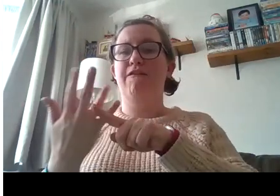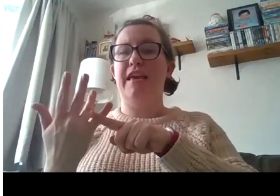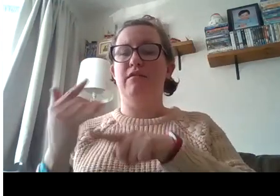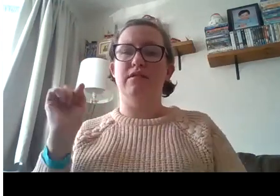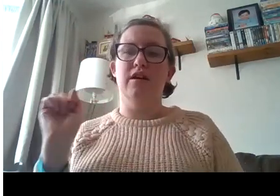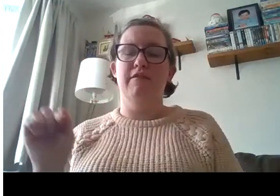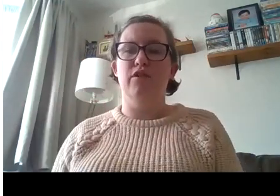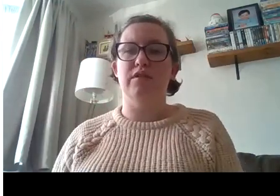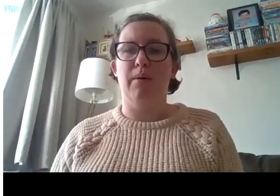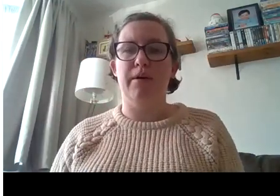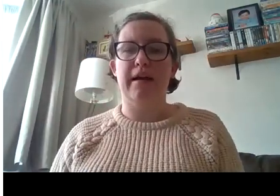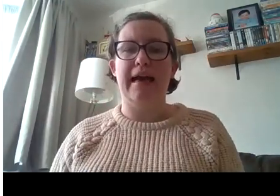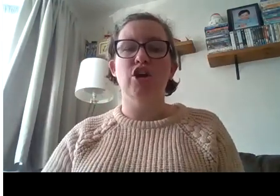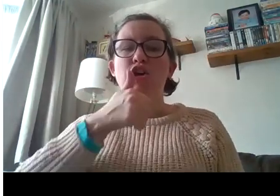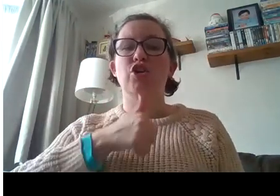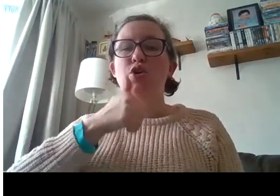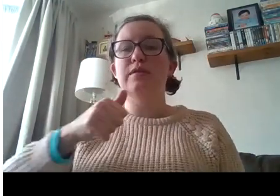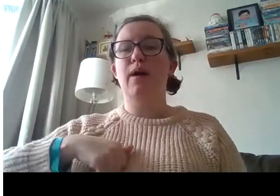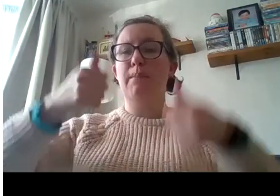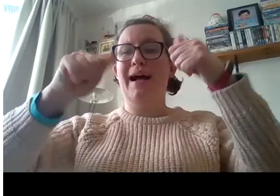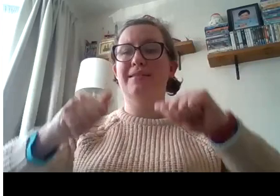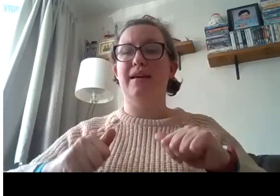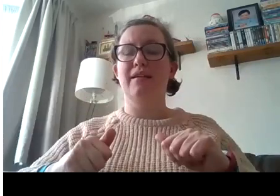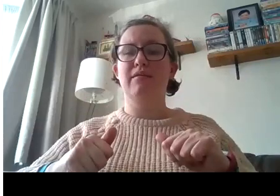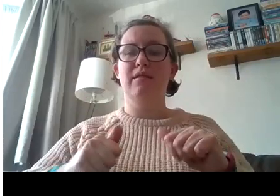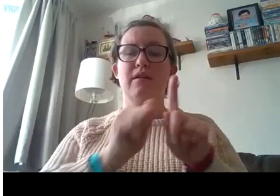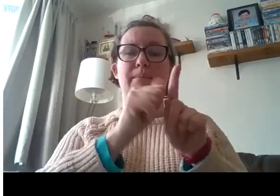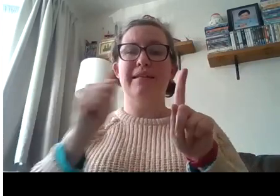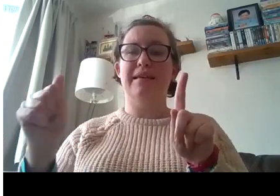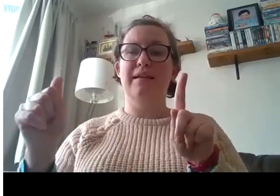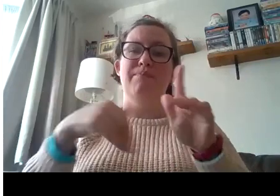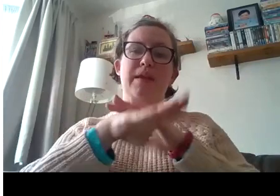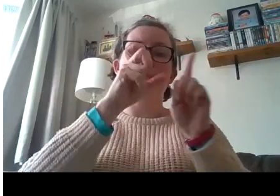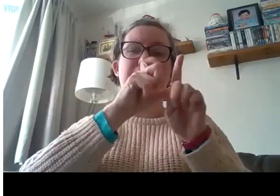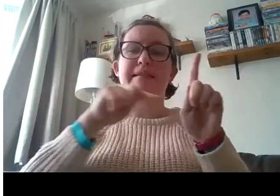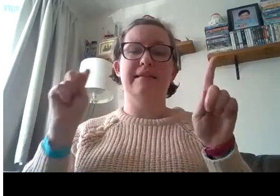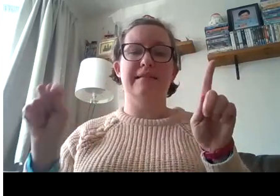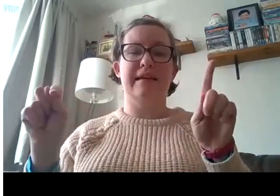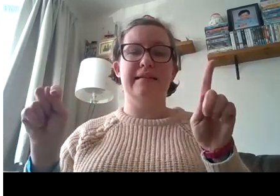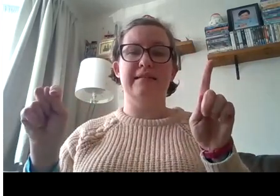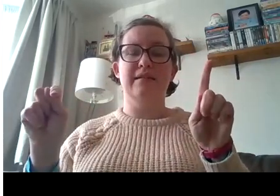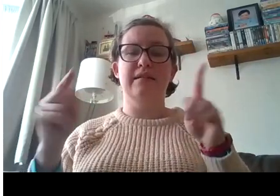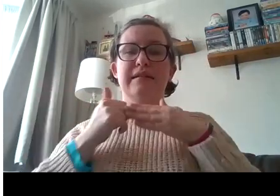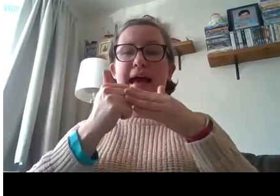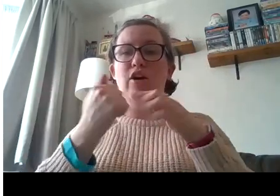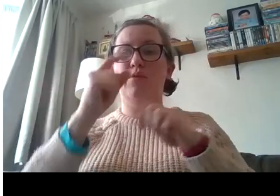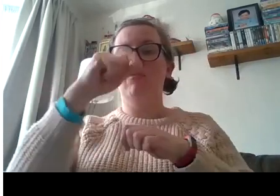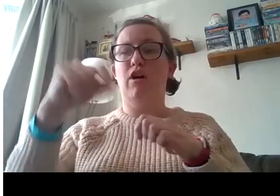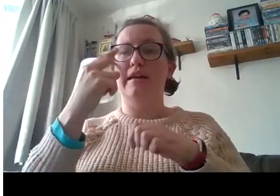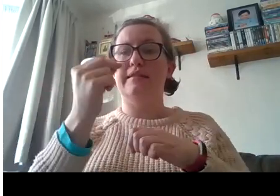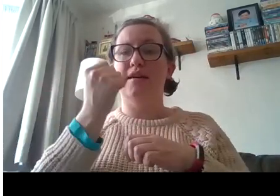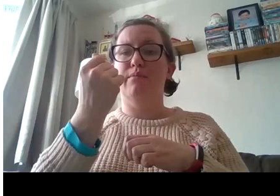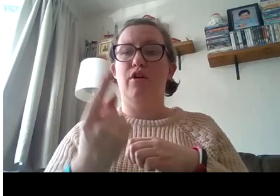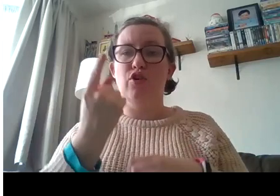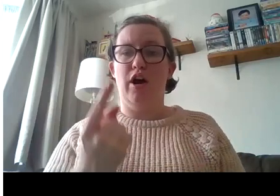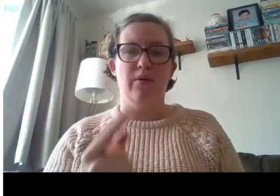the field, full stop. Okay, use my pattern in my sentences to help you